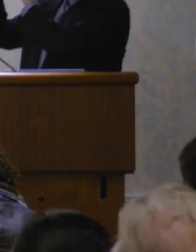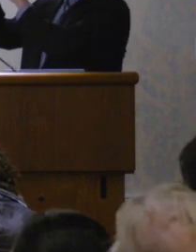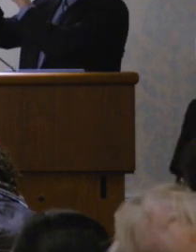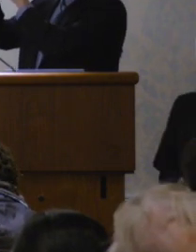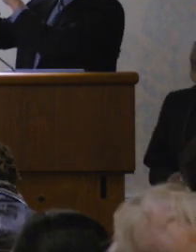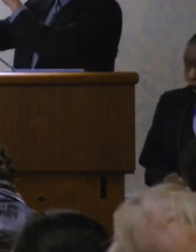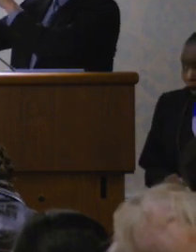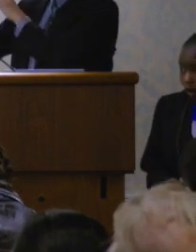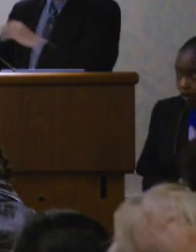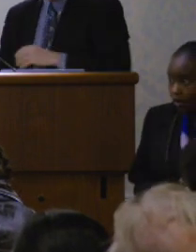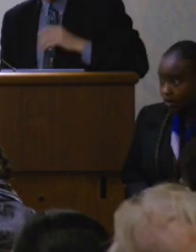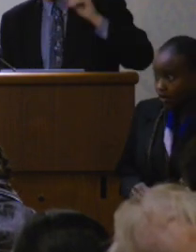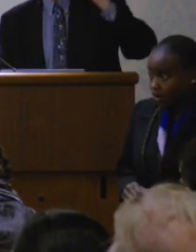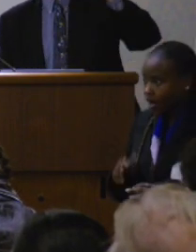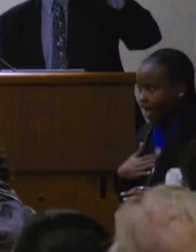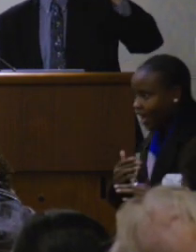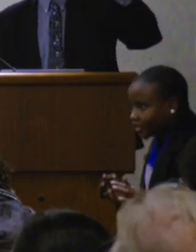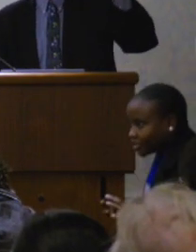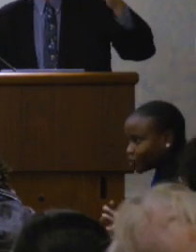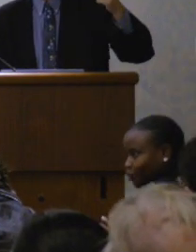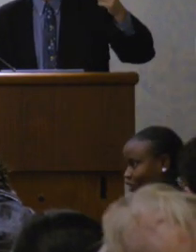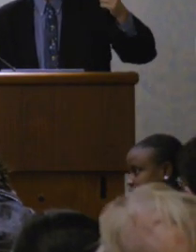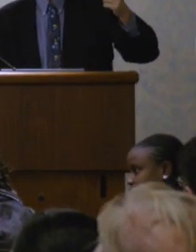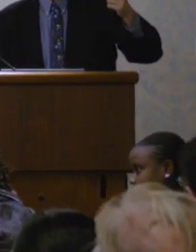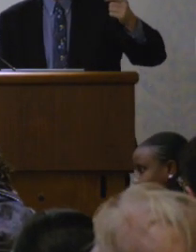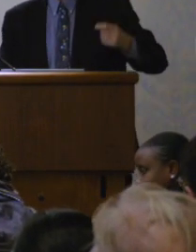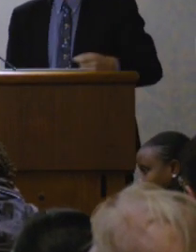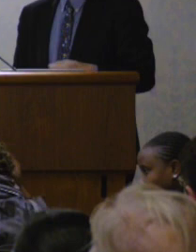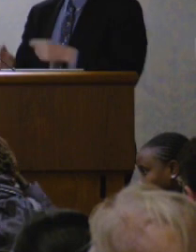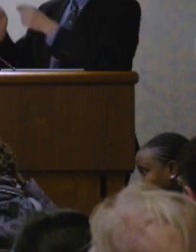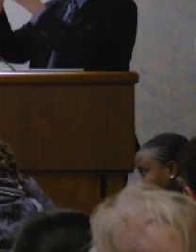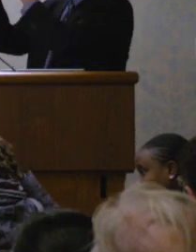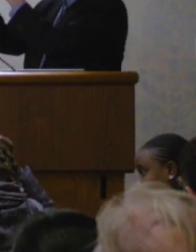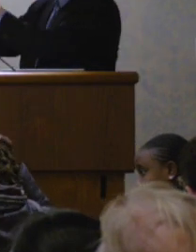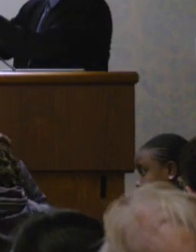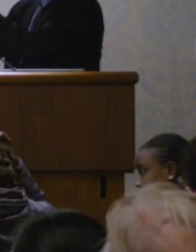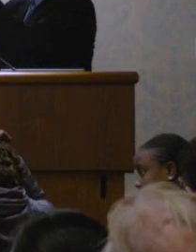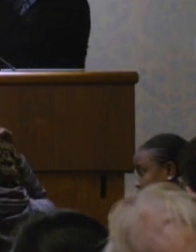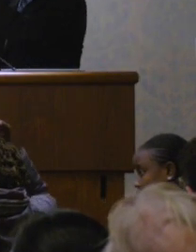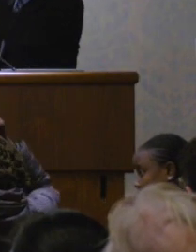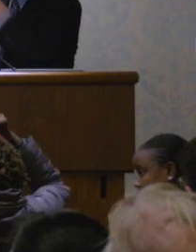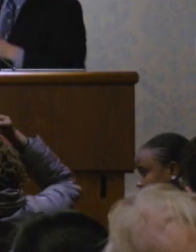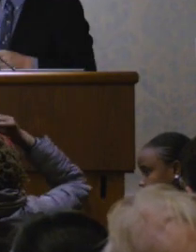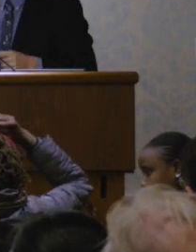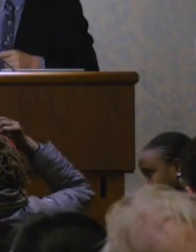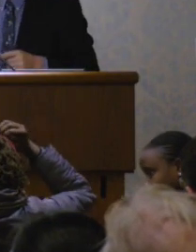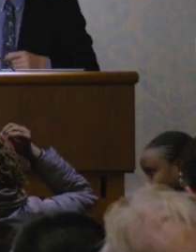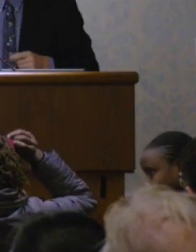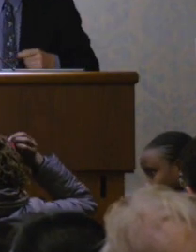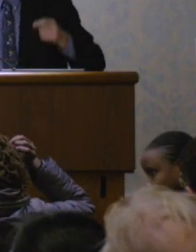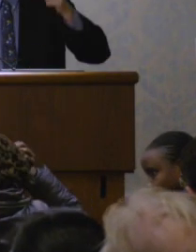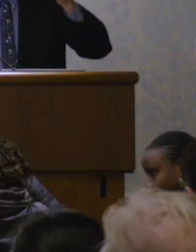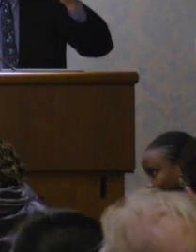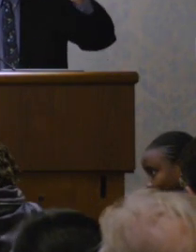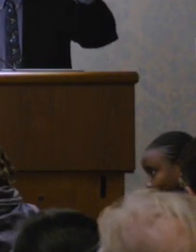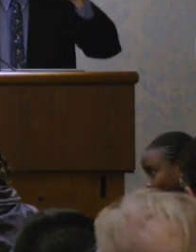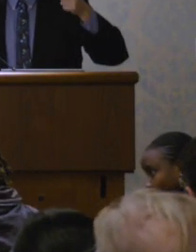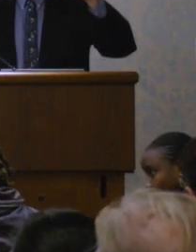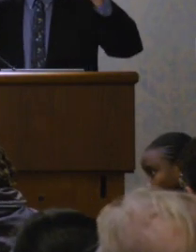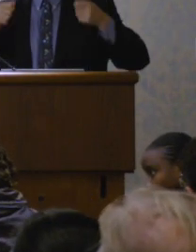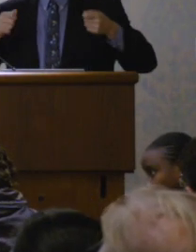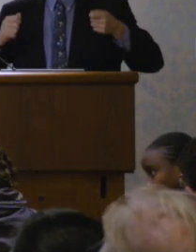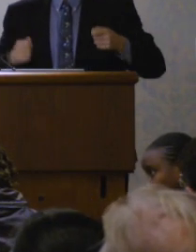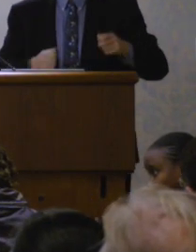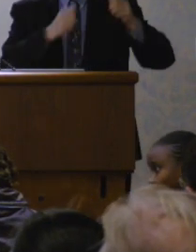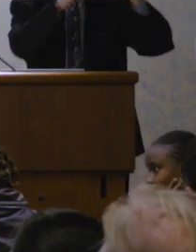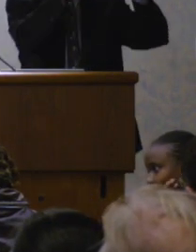teachers with effective professional development, that also serves as both a motivator and an attractor. So people are attracted